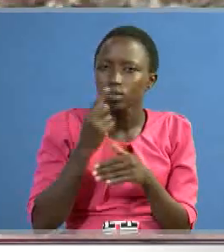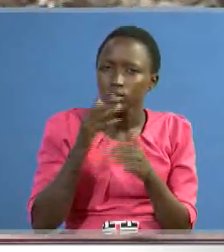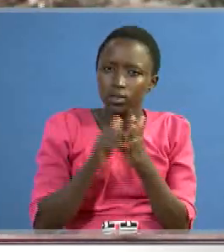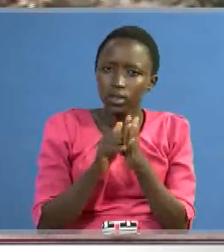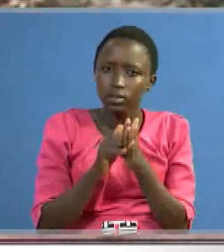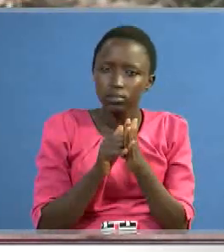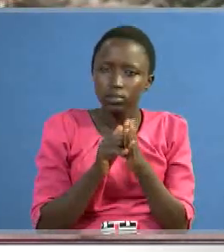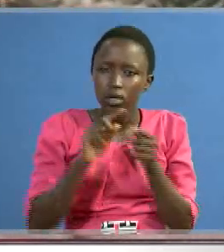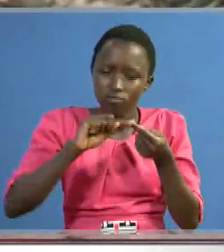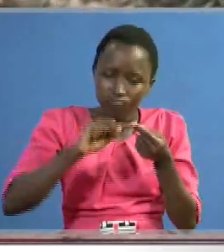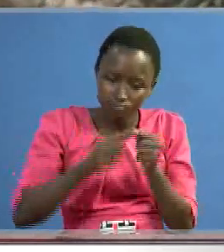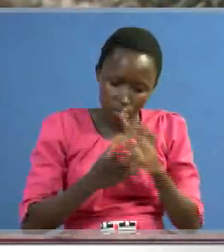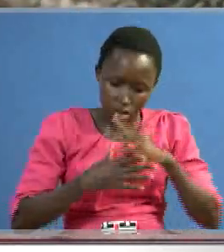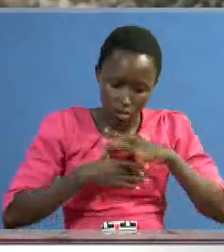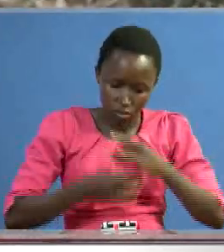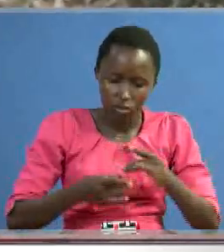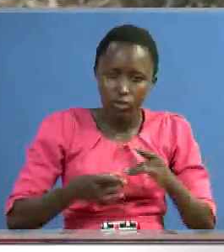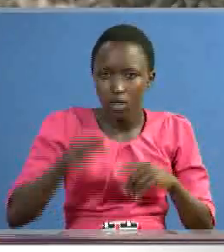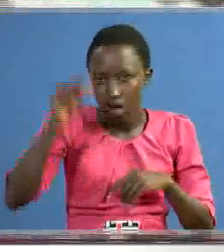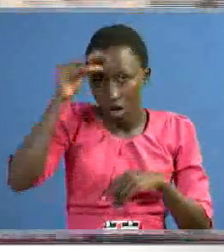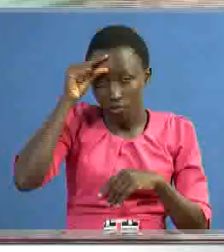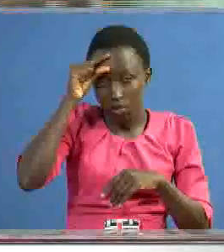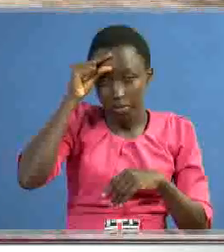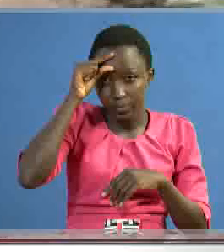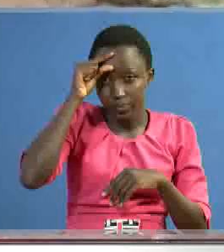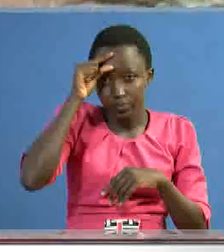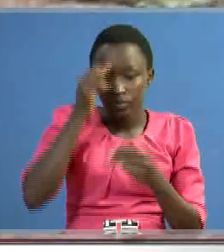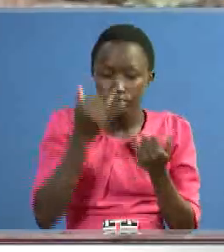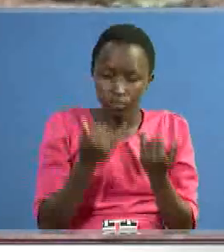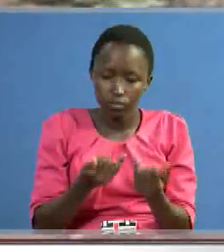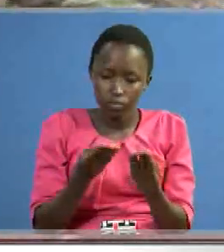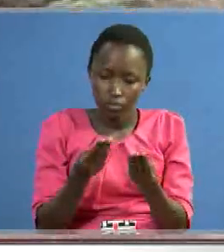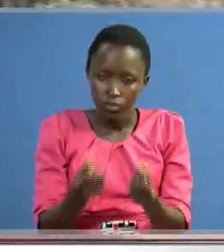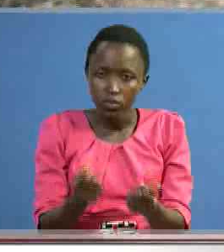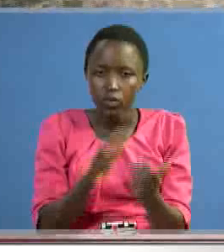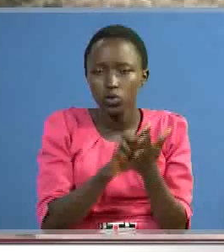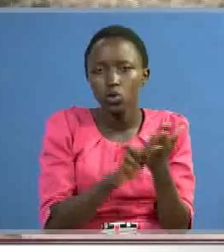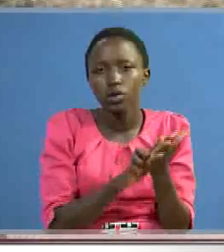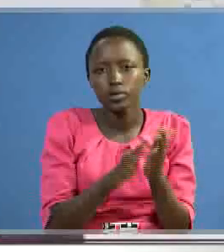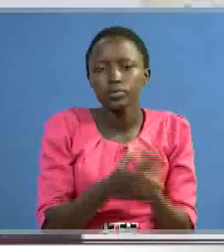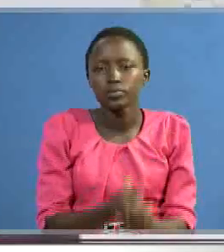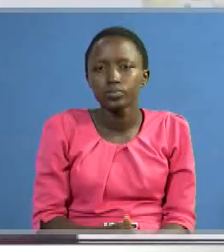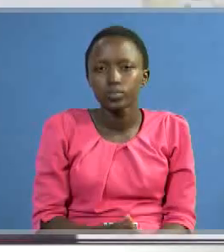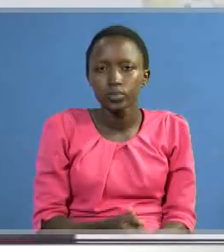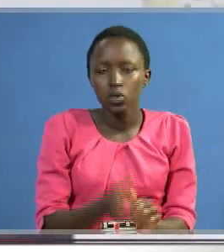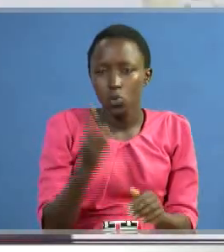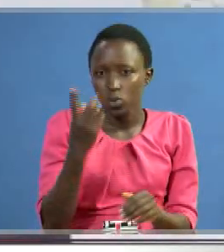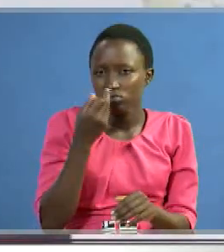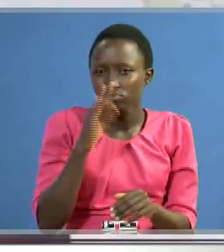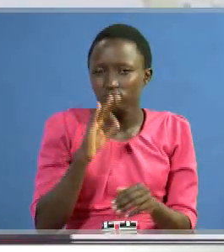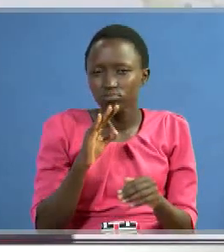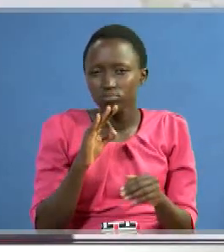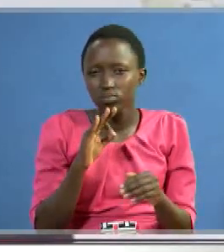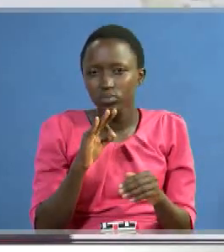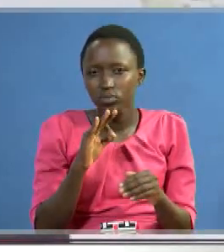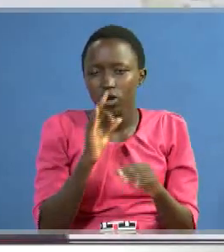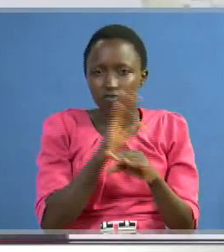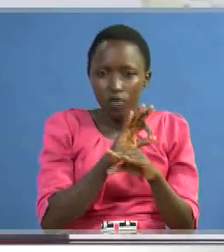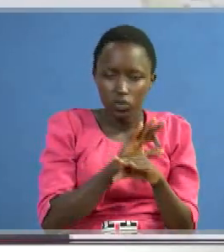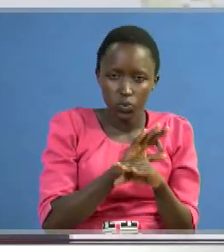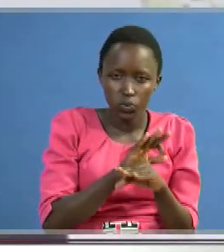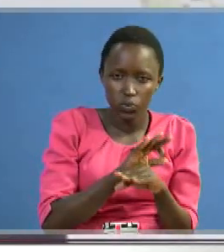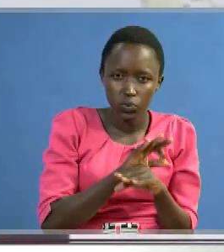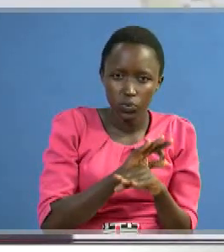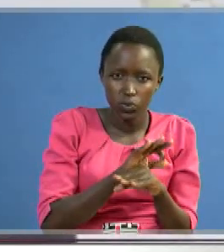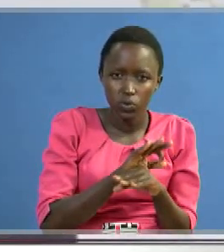that imagined conflict of interest among government agencies will now be sought locally only one of the main the core function of this